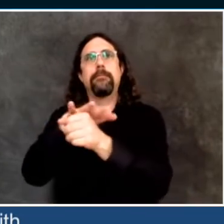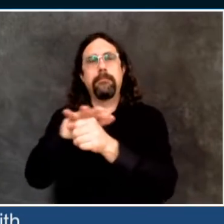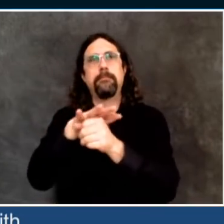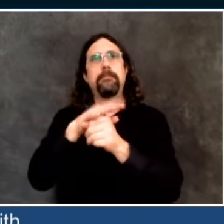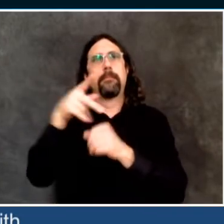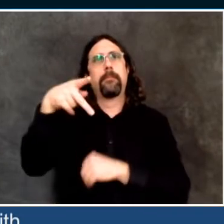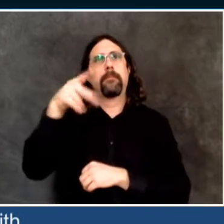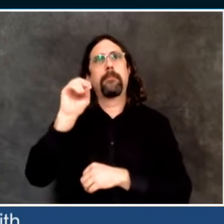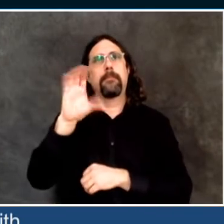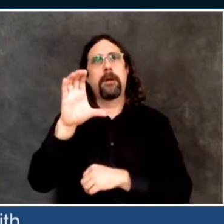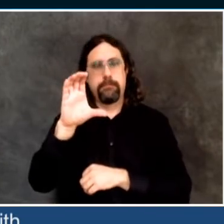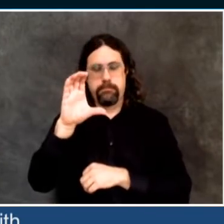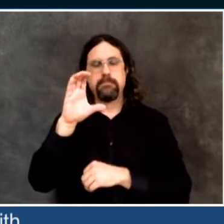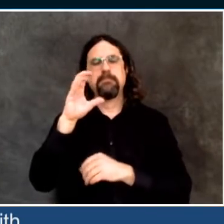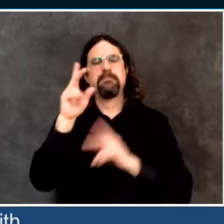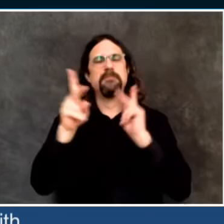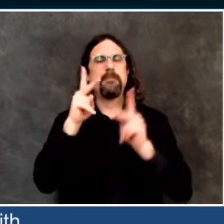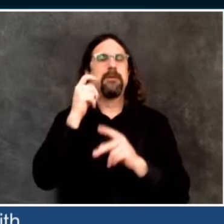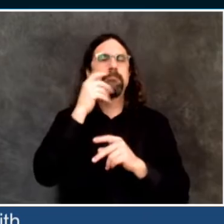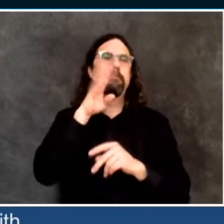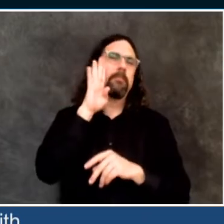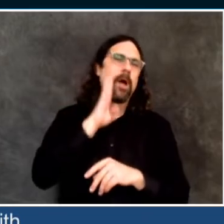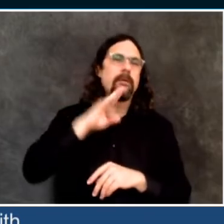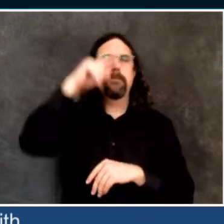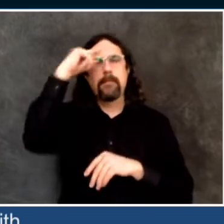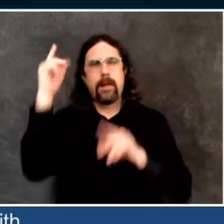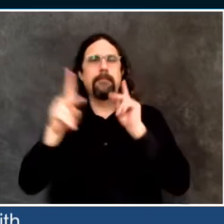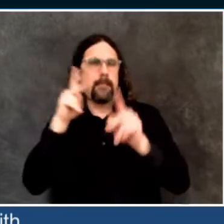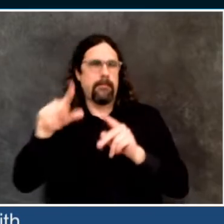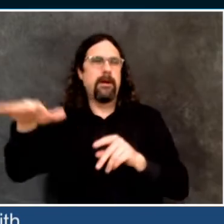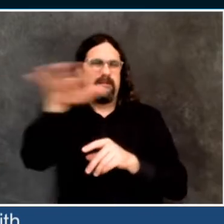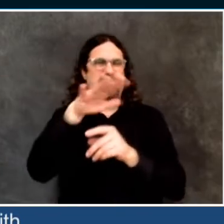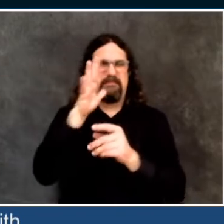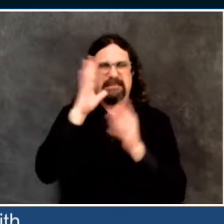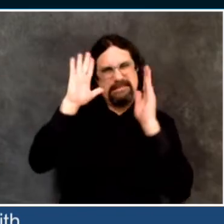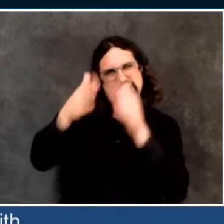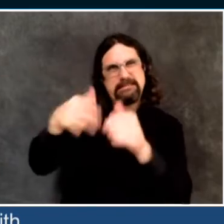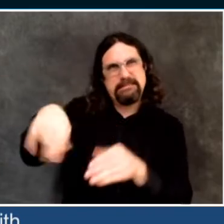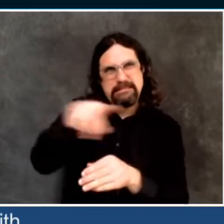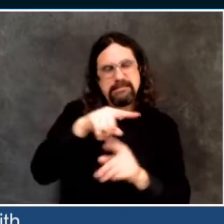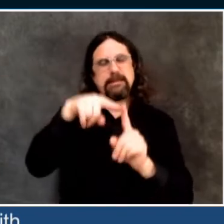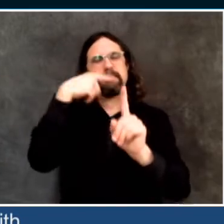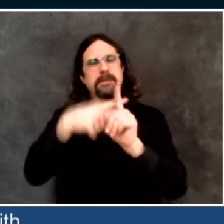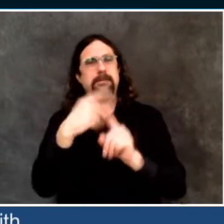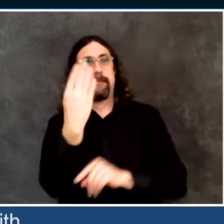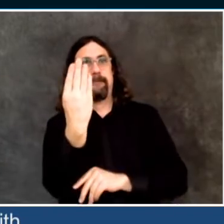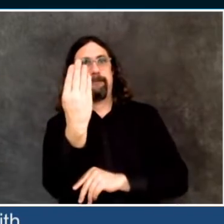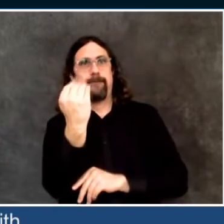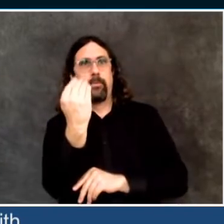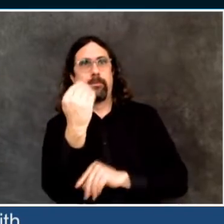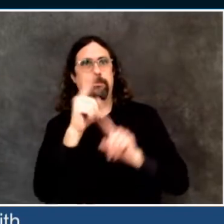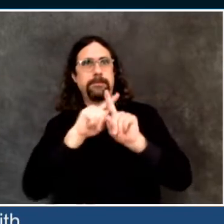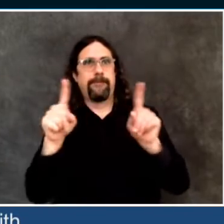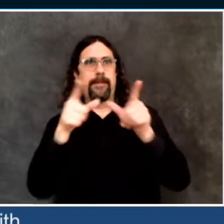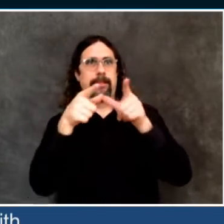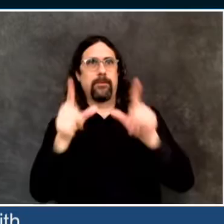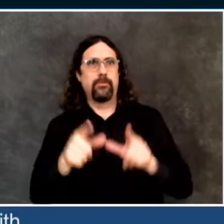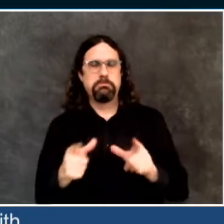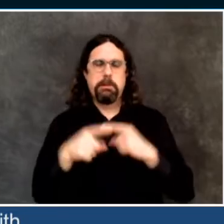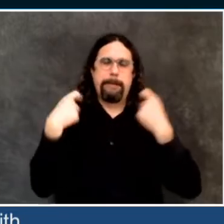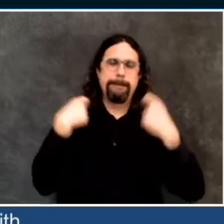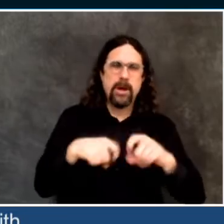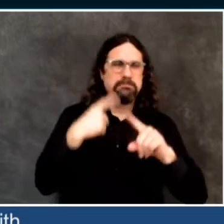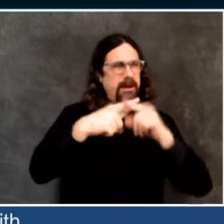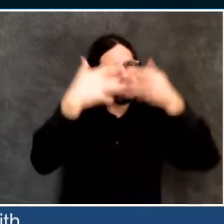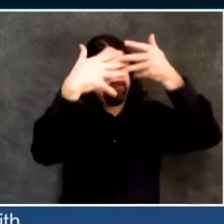deep effort to get to folks who have gotten some of the word, obviously, but not all the information we want them